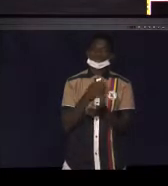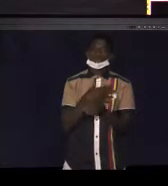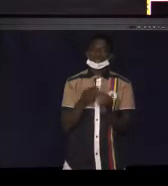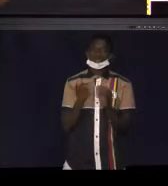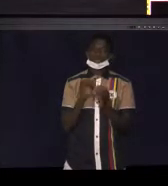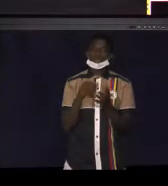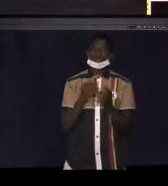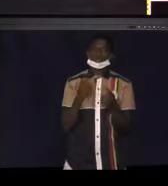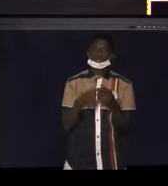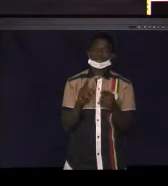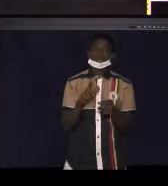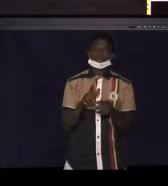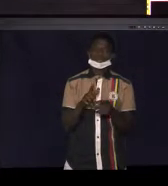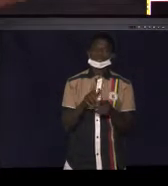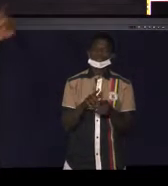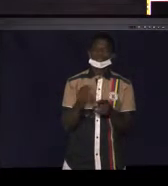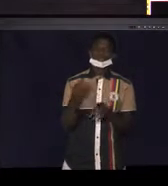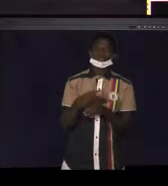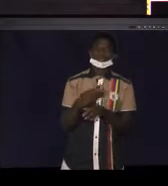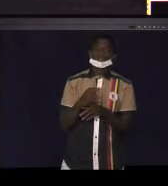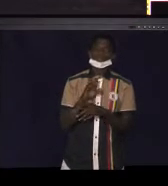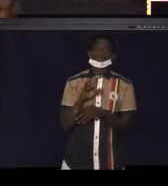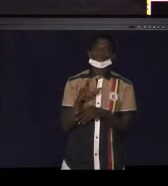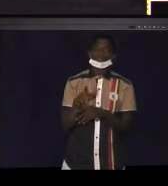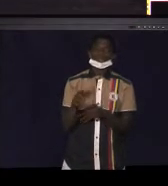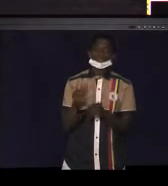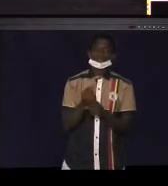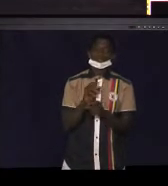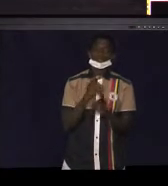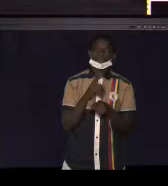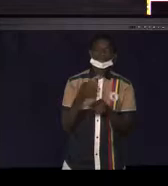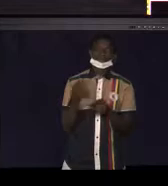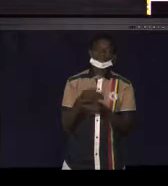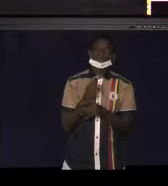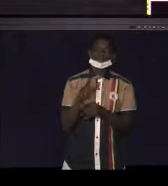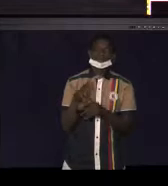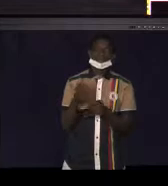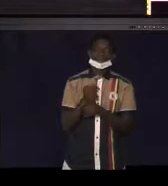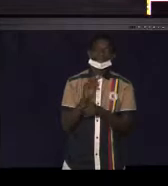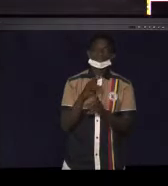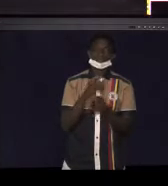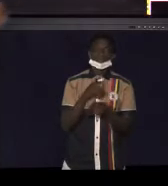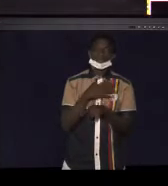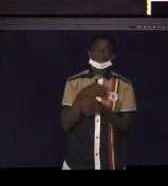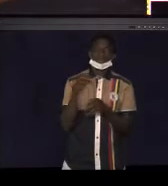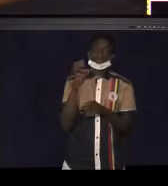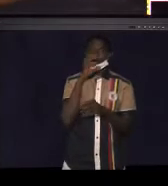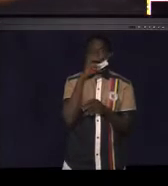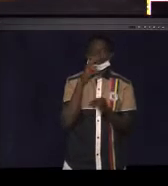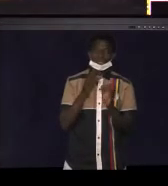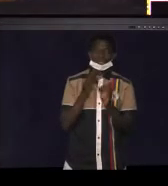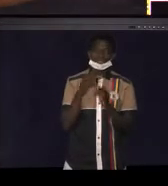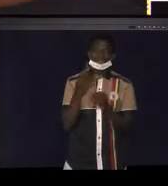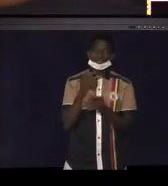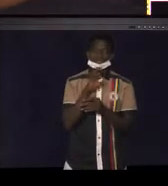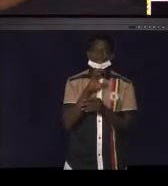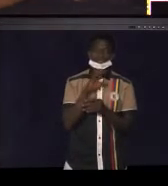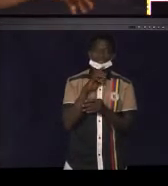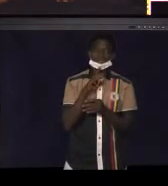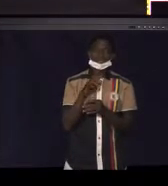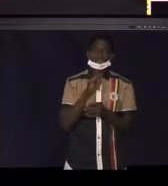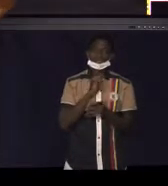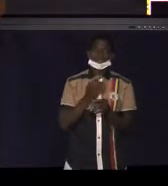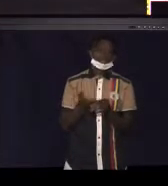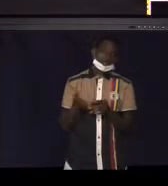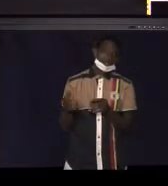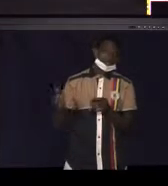liters. I'll take that again. Multiply the centiliters, get your answer. Multiply the liters, get your answer. And check if the centiliters